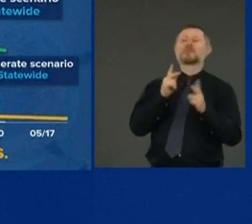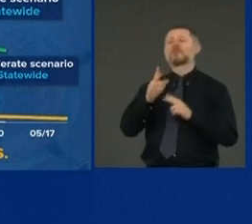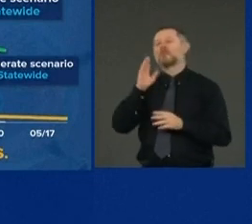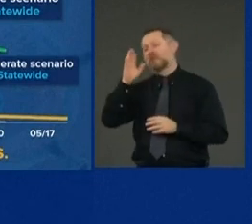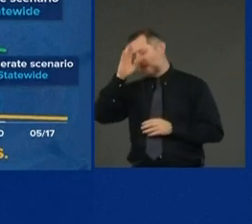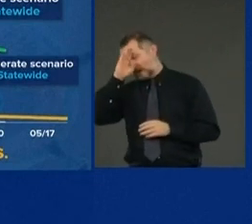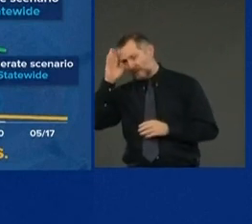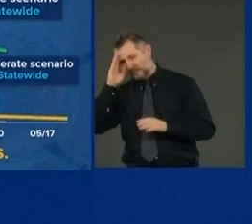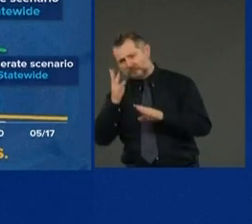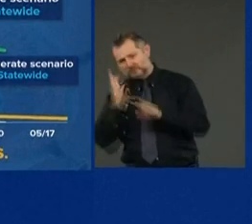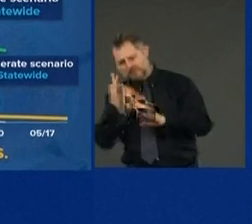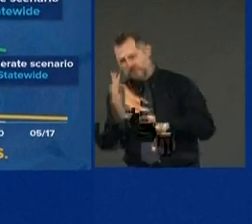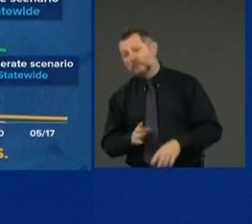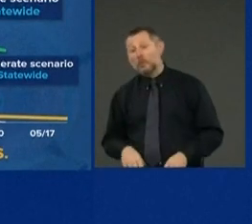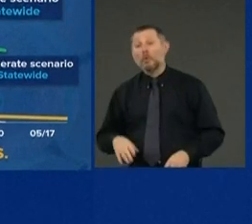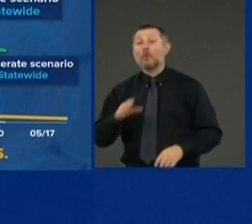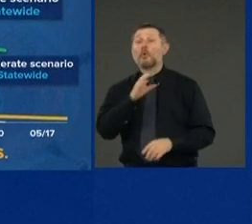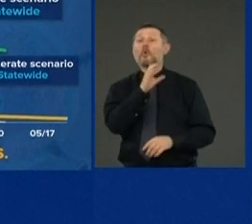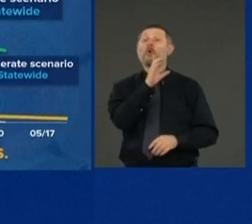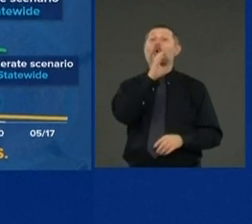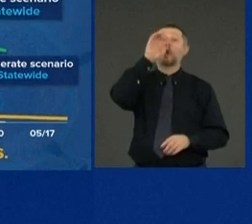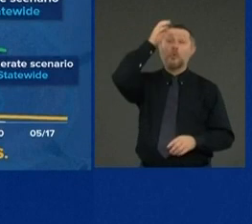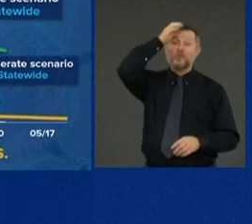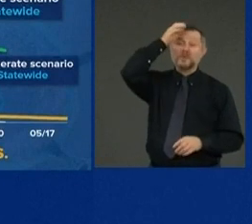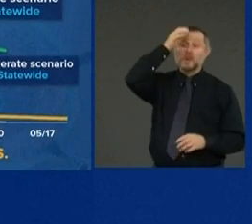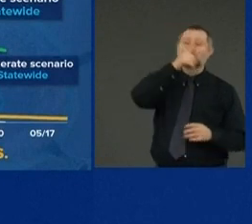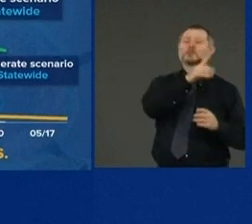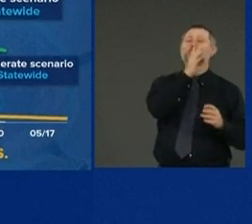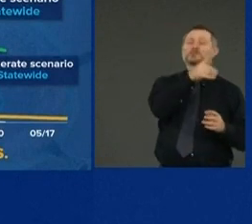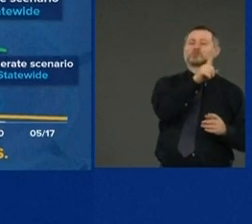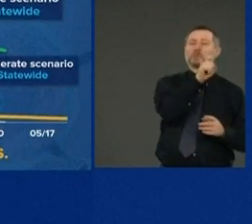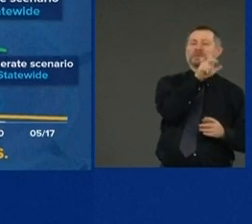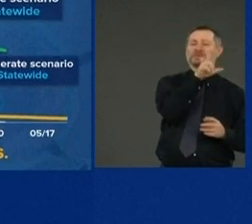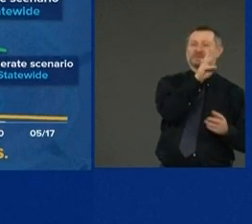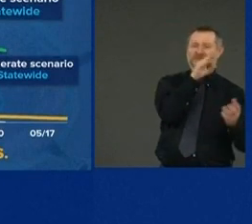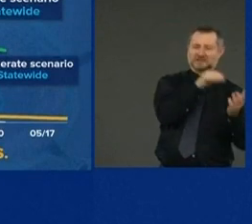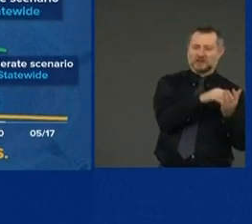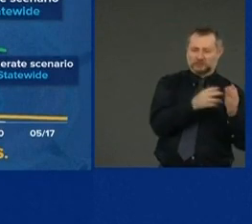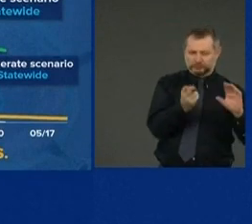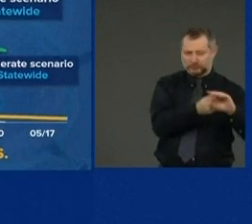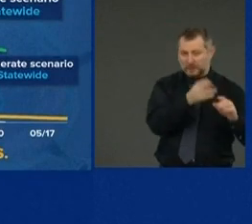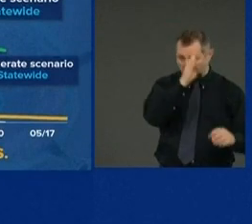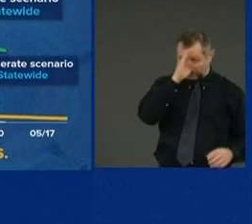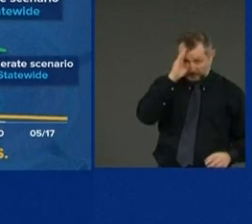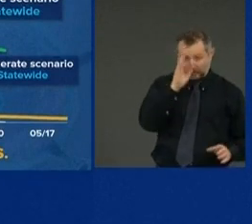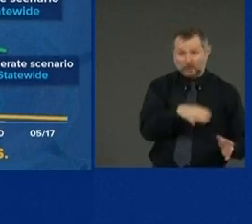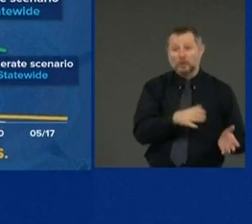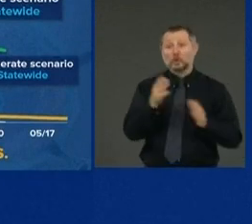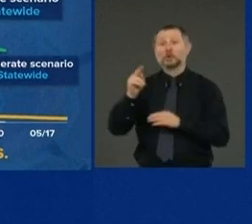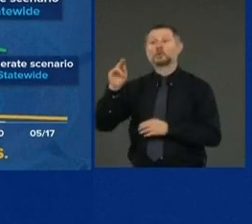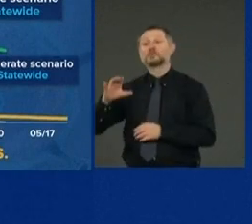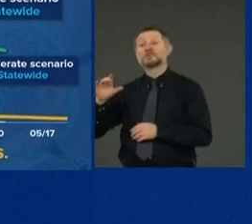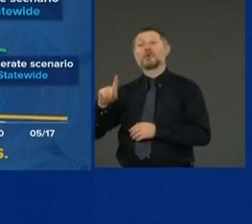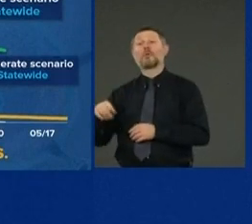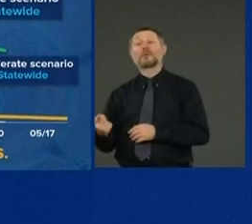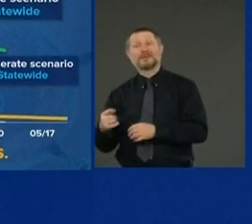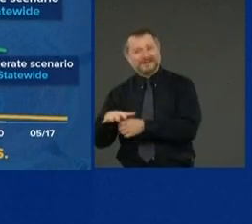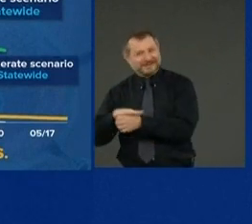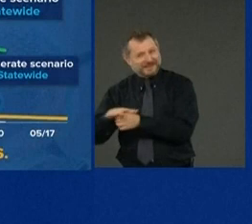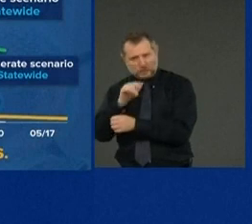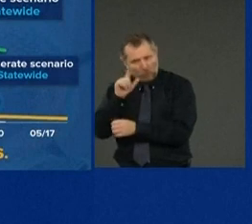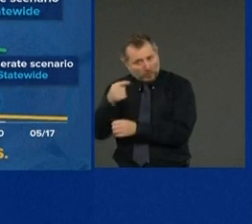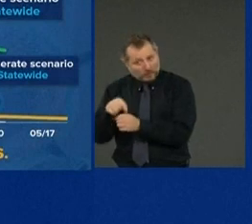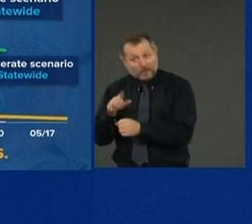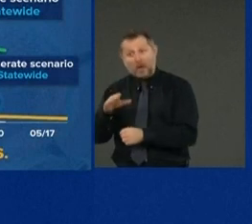136,000 people, just in New York City. This is Columbia University. We're not talking about a mail-away matchbook university here.